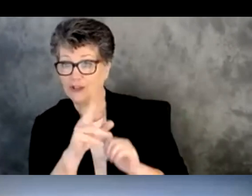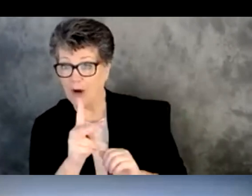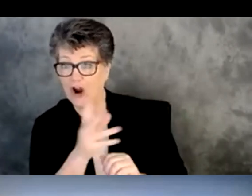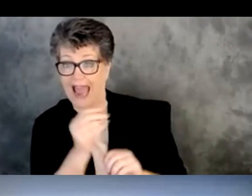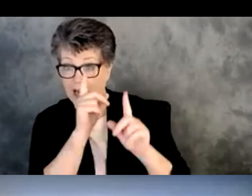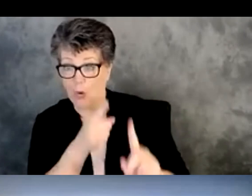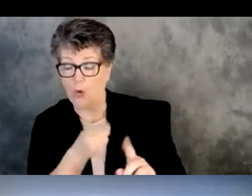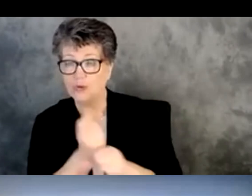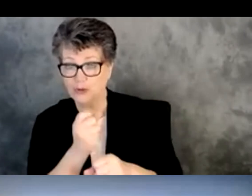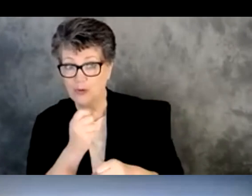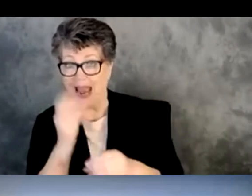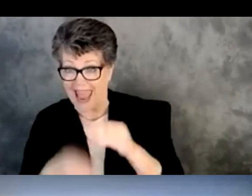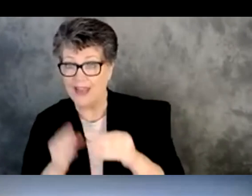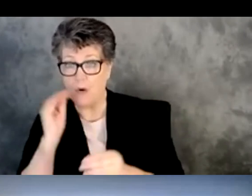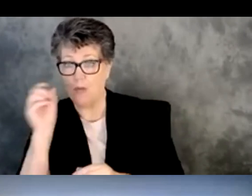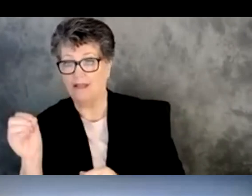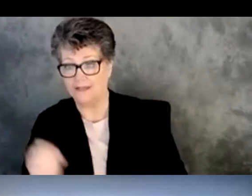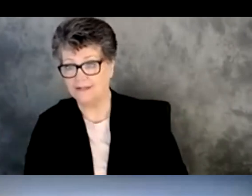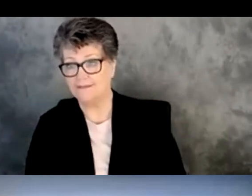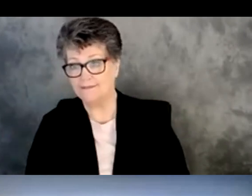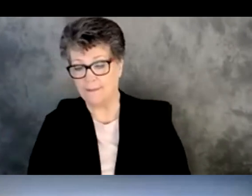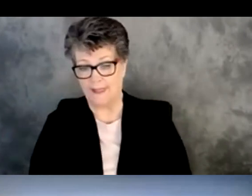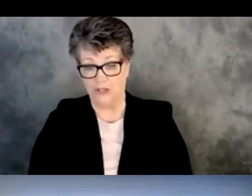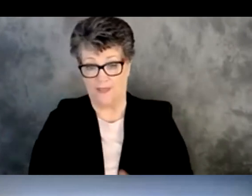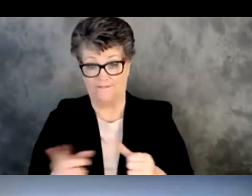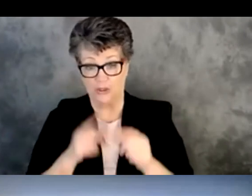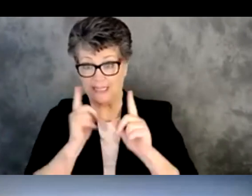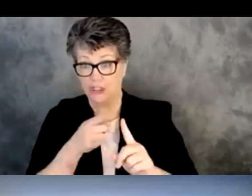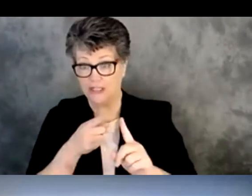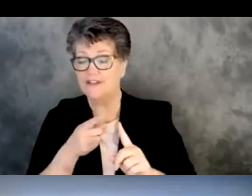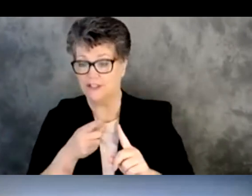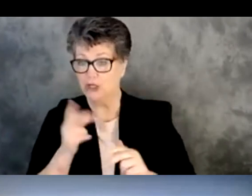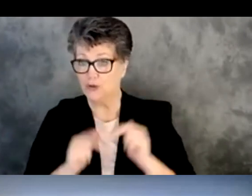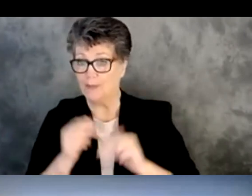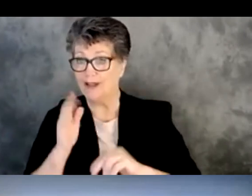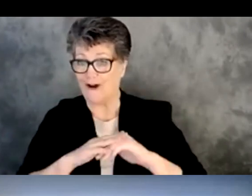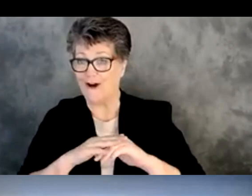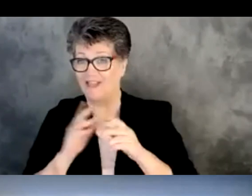to make that happen. So the first initiative is to build on the success of